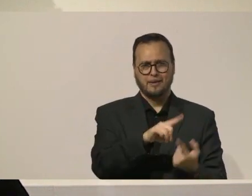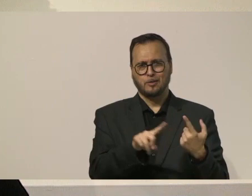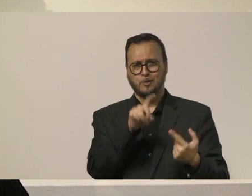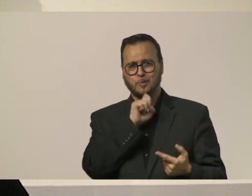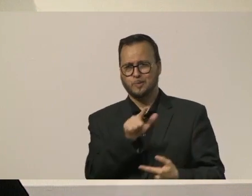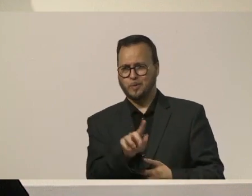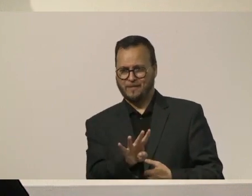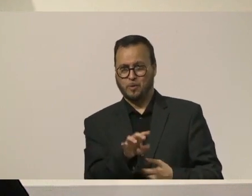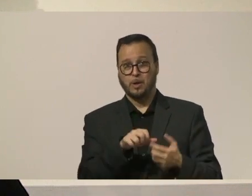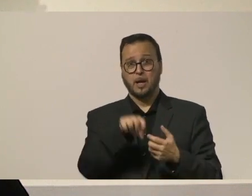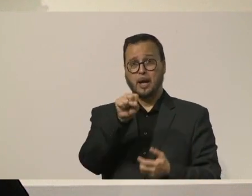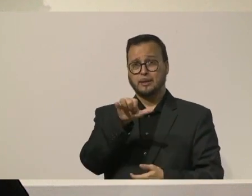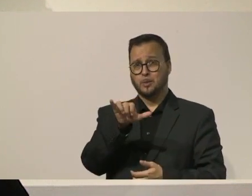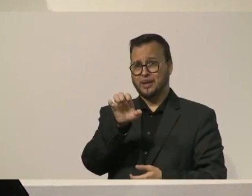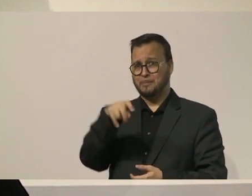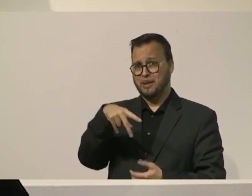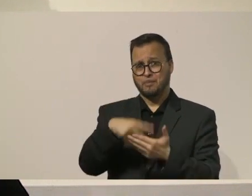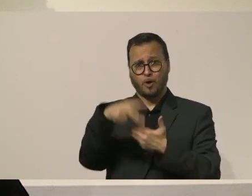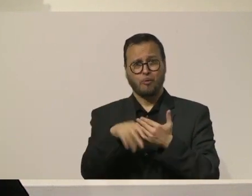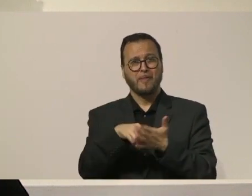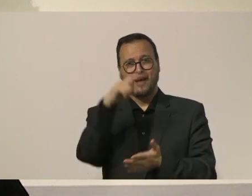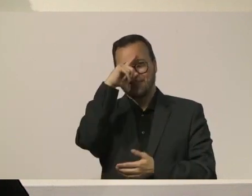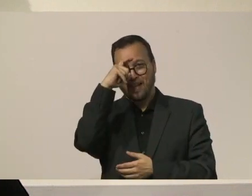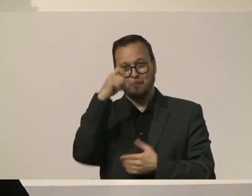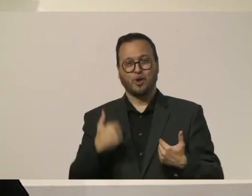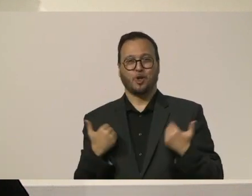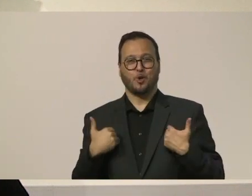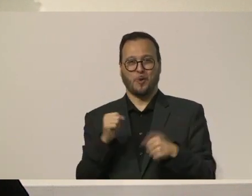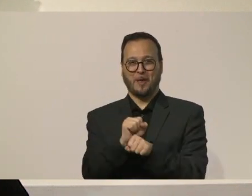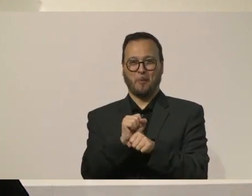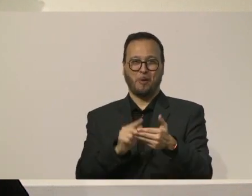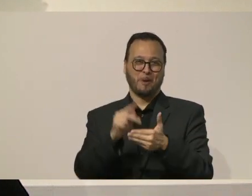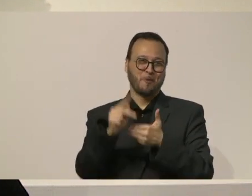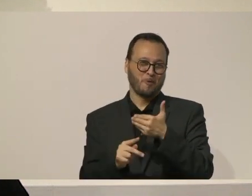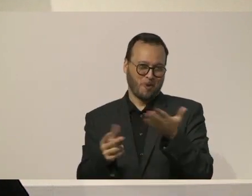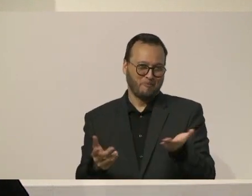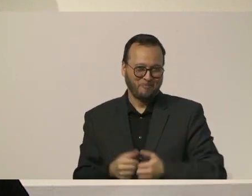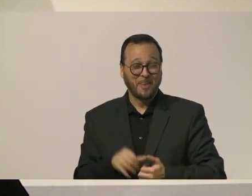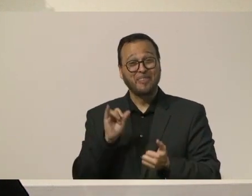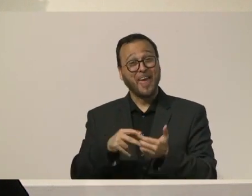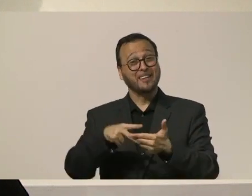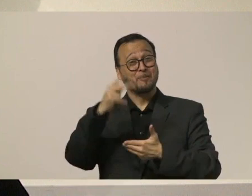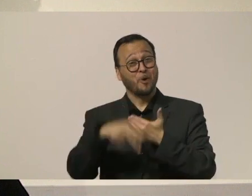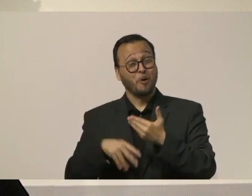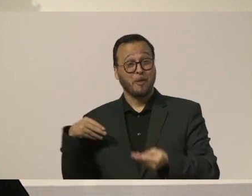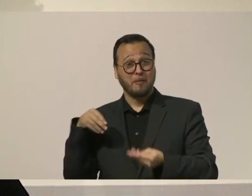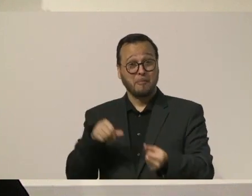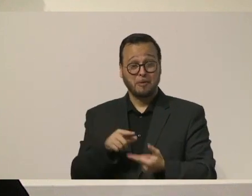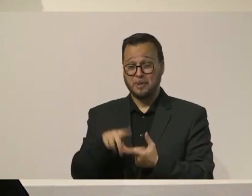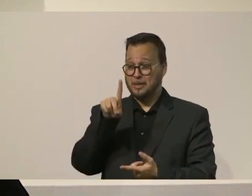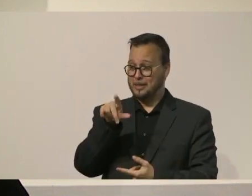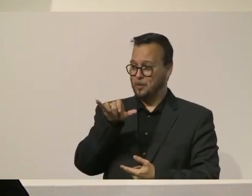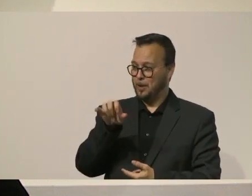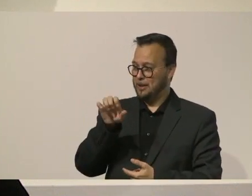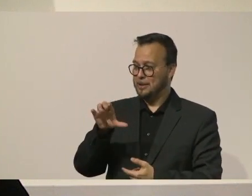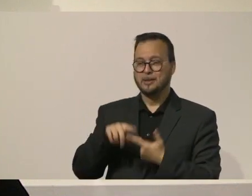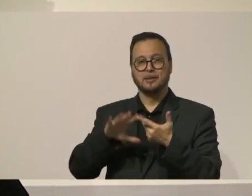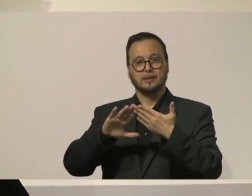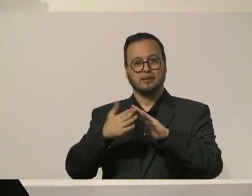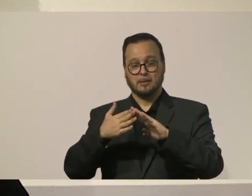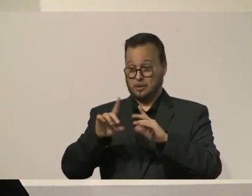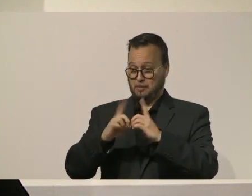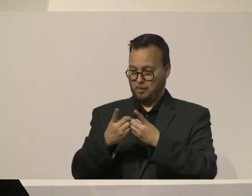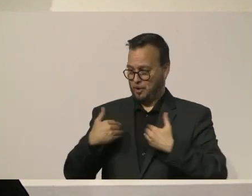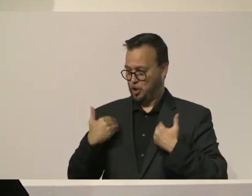The SYEP program is a summer youth employment program. That's a program that is funded by DYCD, the Department of Youth and Community